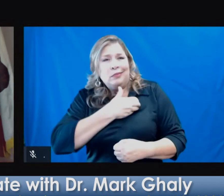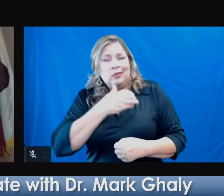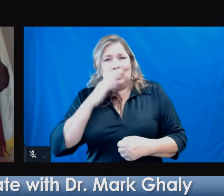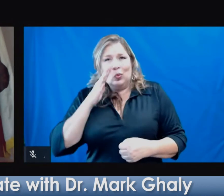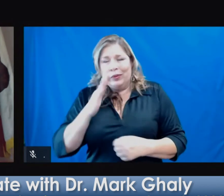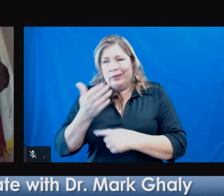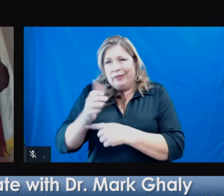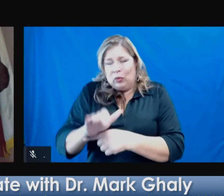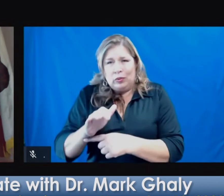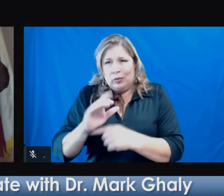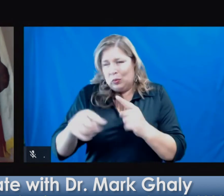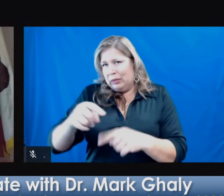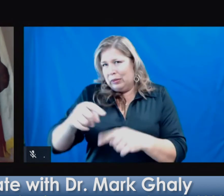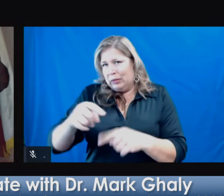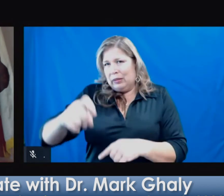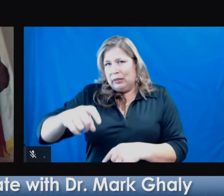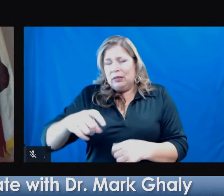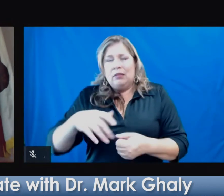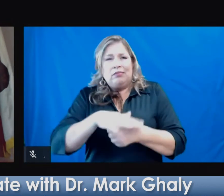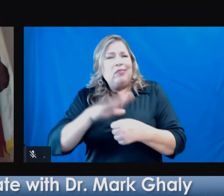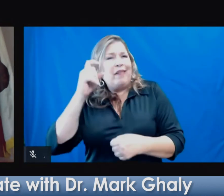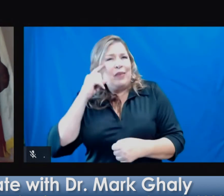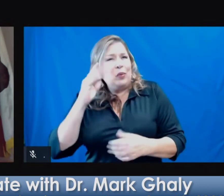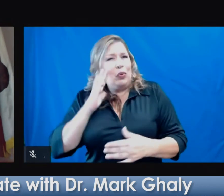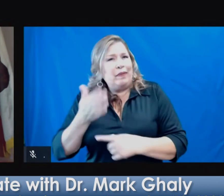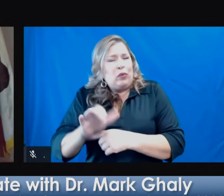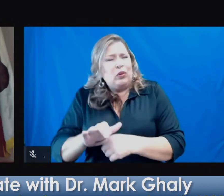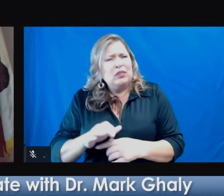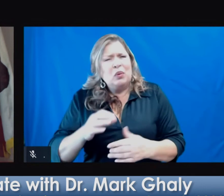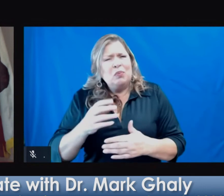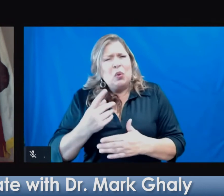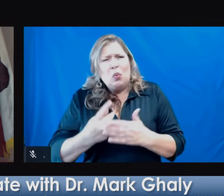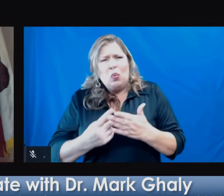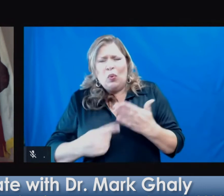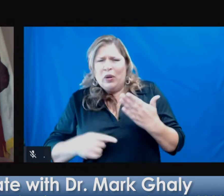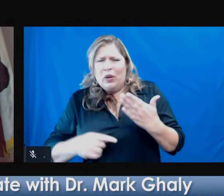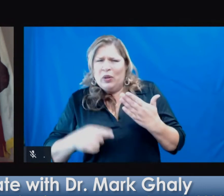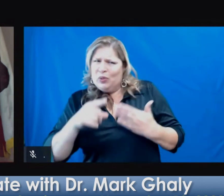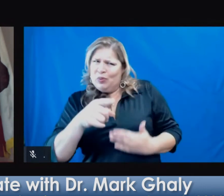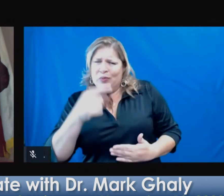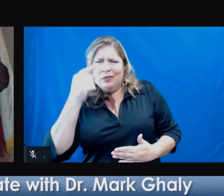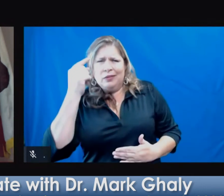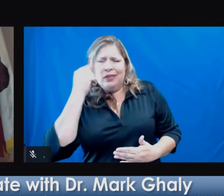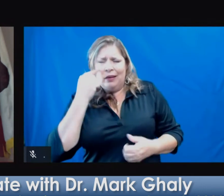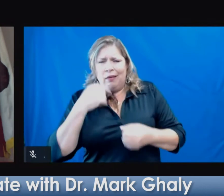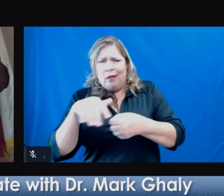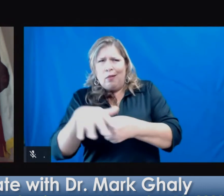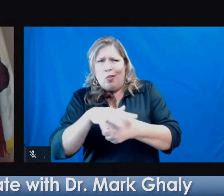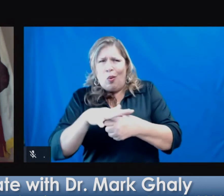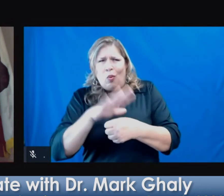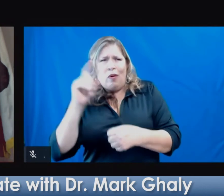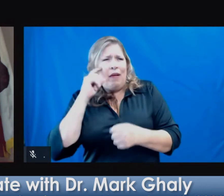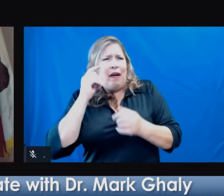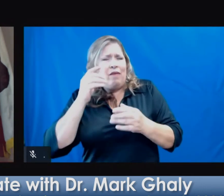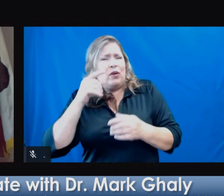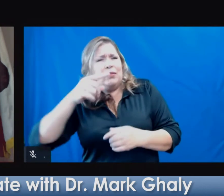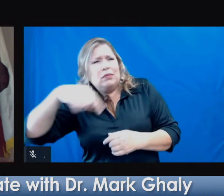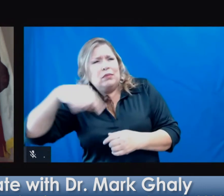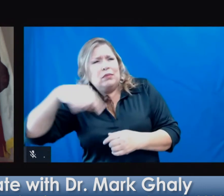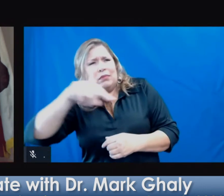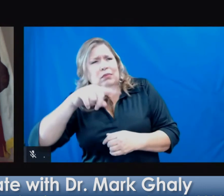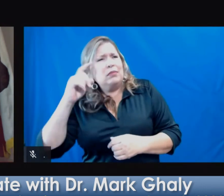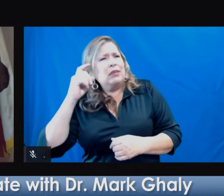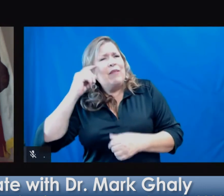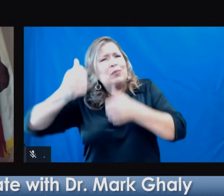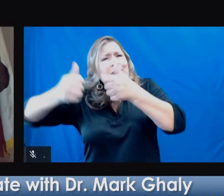clarity on what you think that would actually look like. What is the point at which you think local governments need to step in and